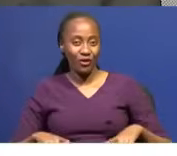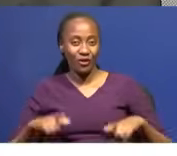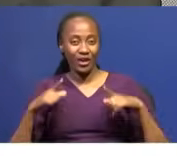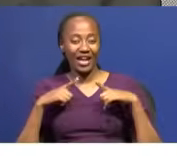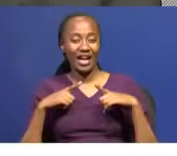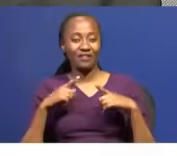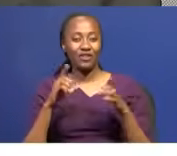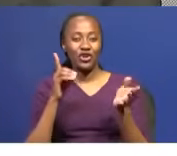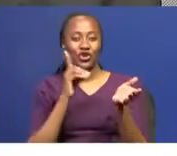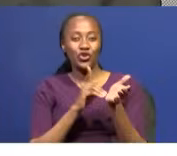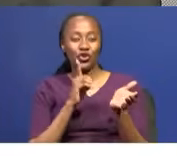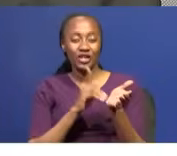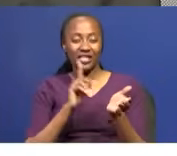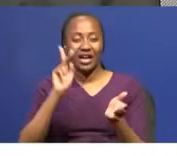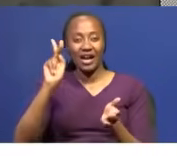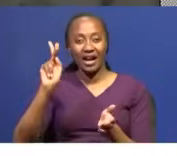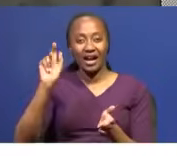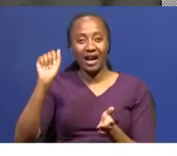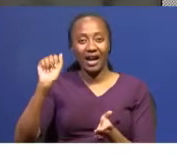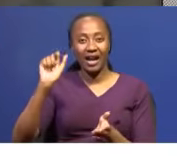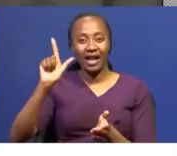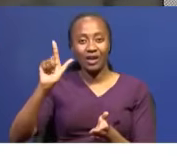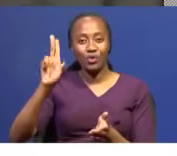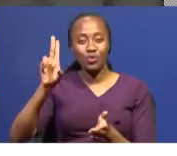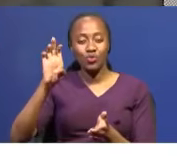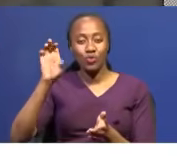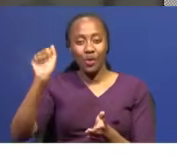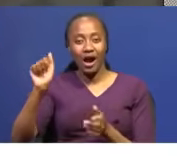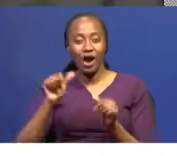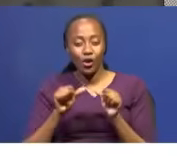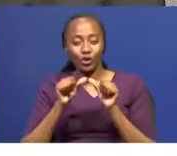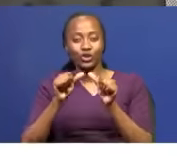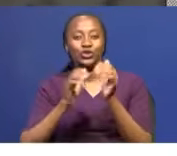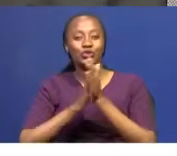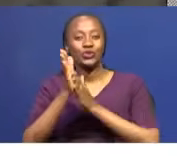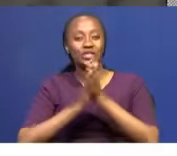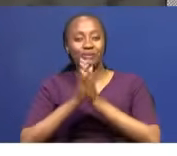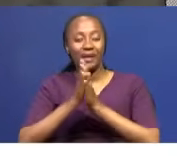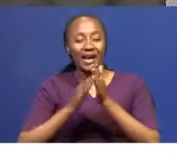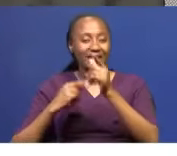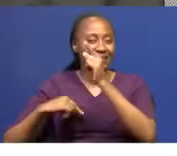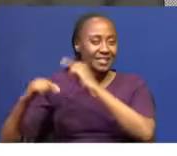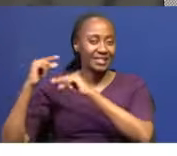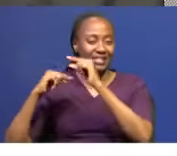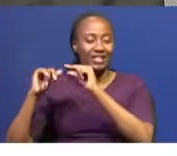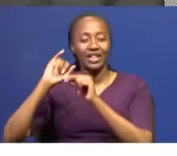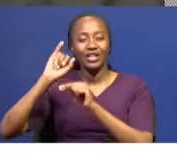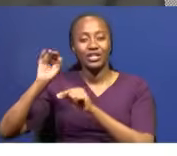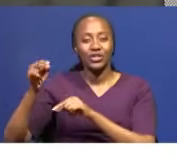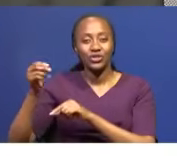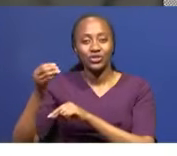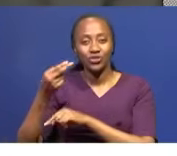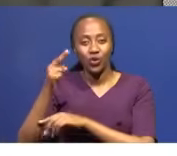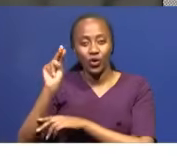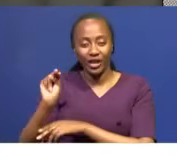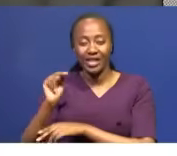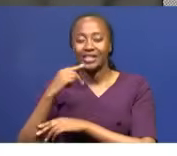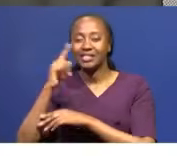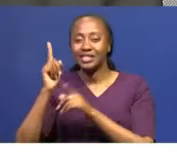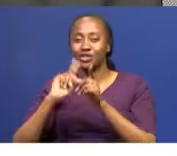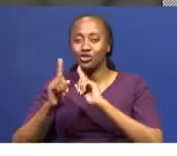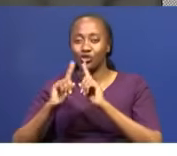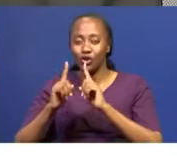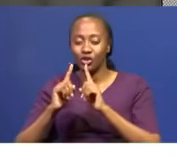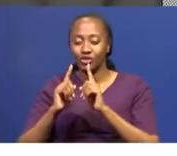Dr. Kalua Green, hopes to continue inspiring generations. John Kahiro takes us through this journey of hope